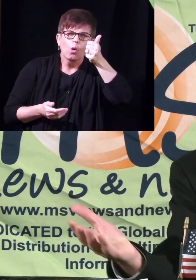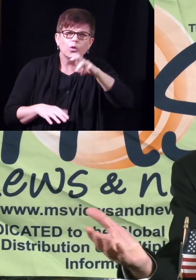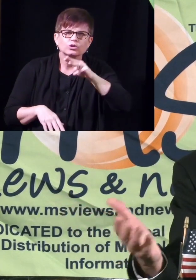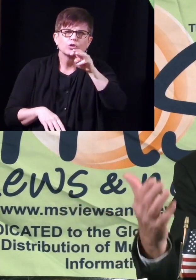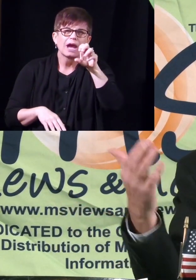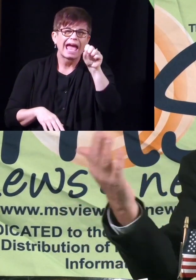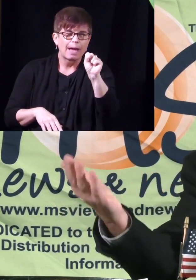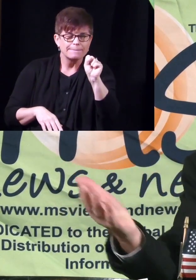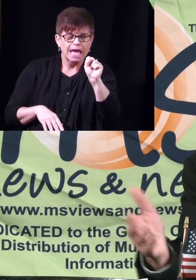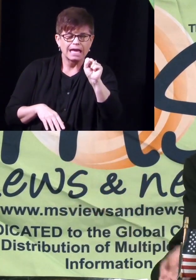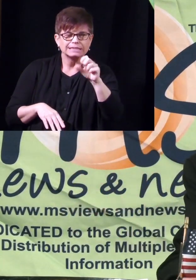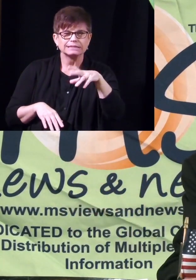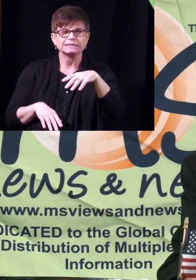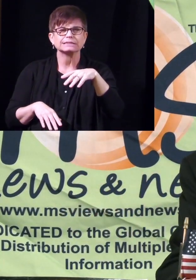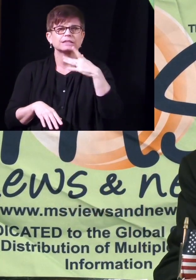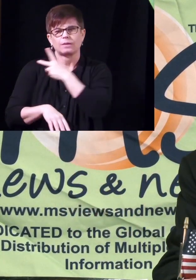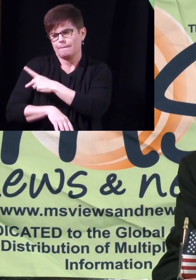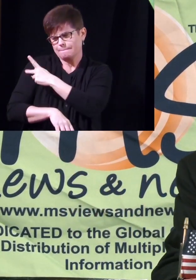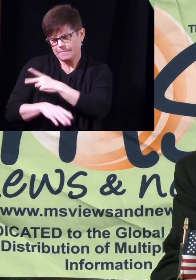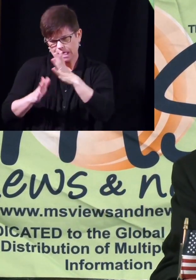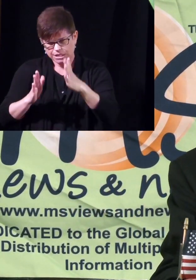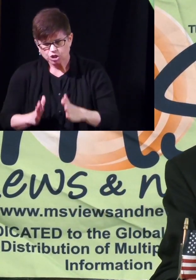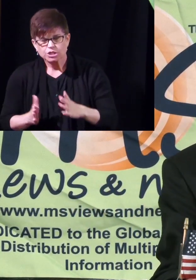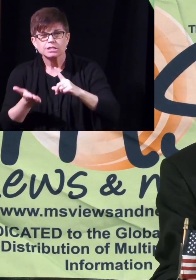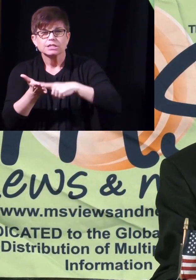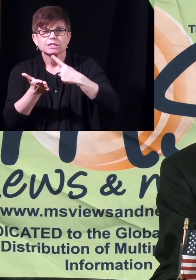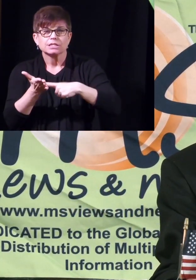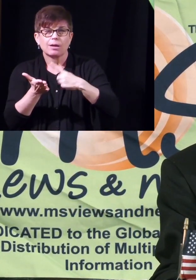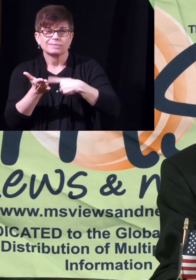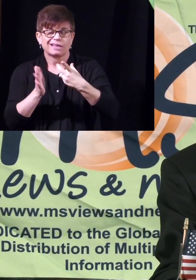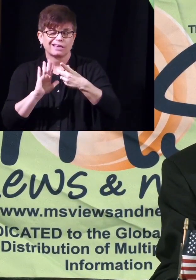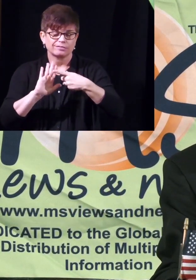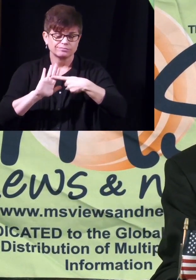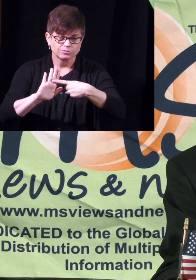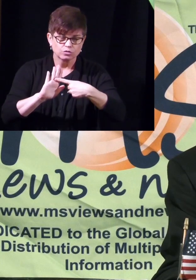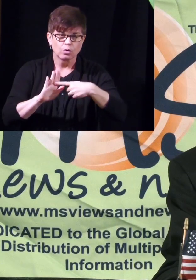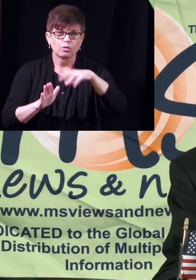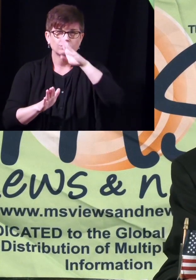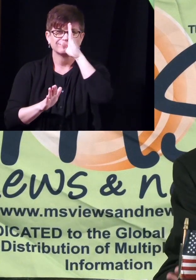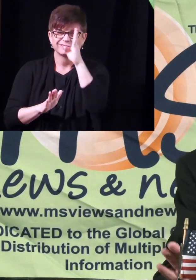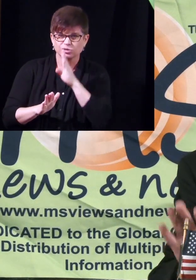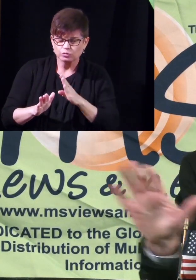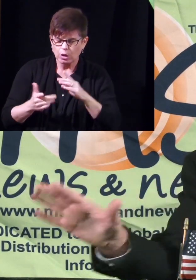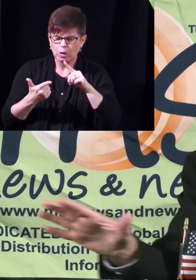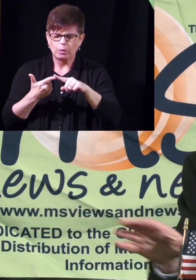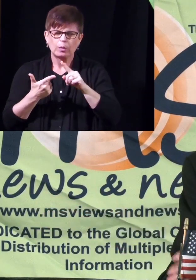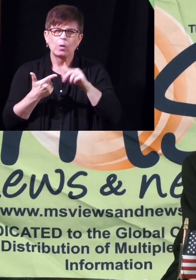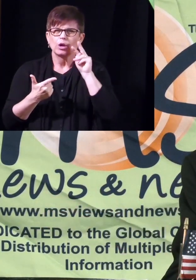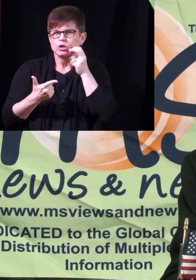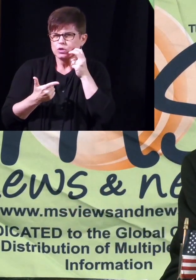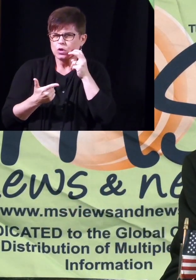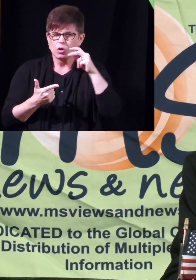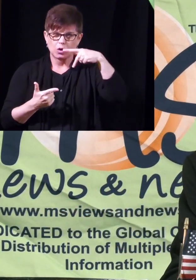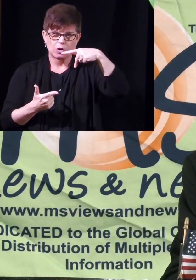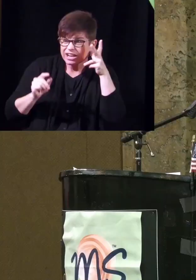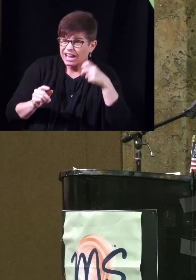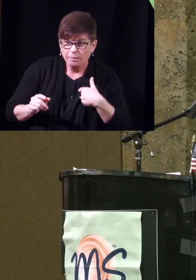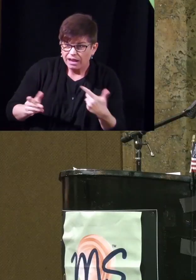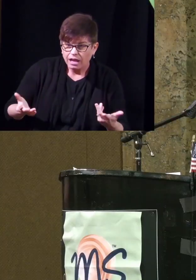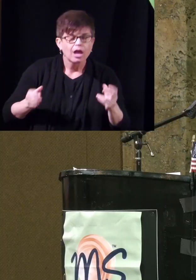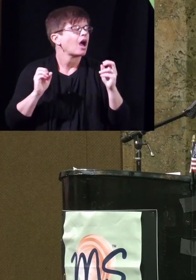sign of a stroke. Double vision is common in diabetics when they develop nerve palsies. So we have to always make sure also that there's no other